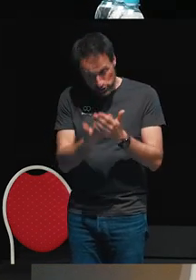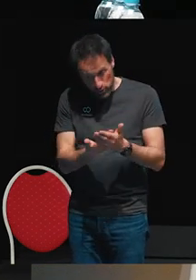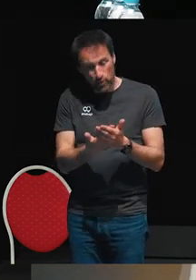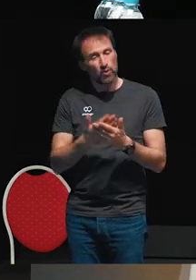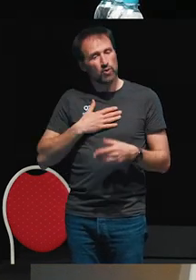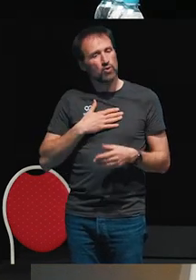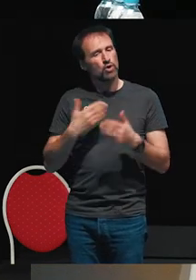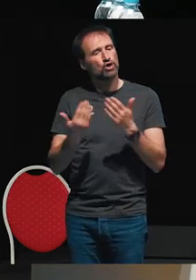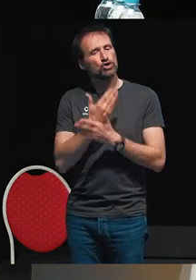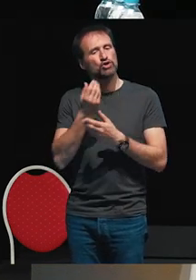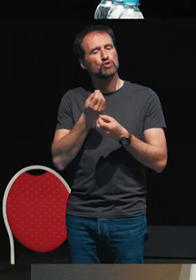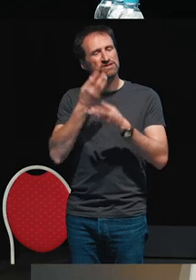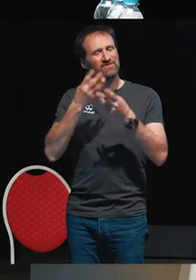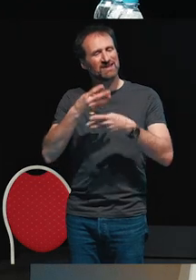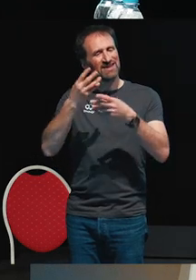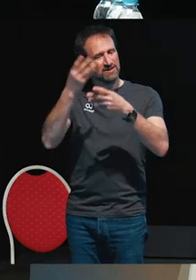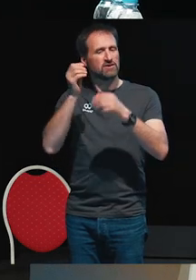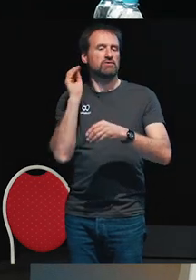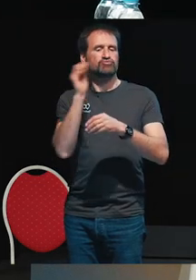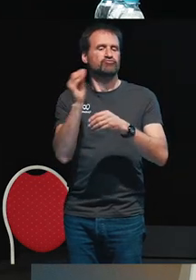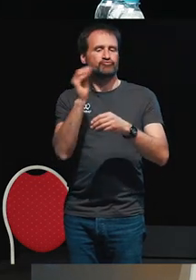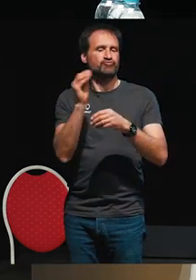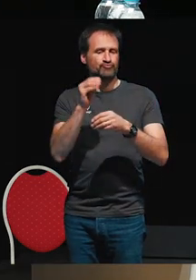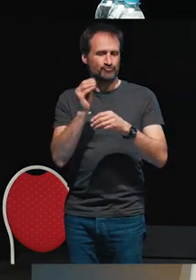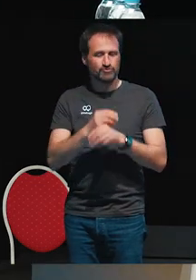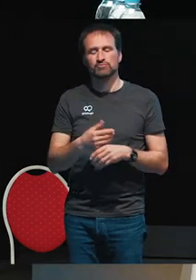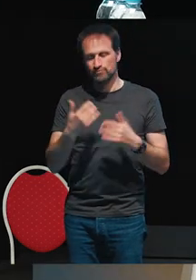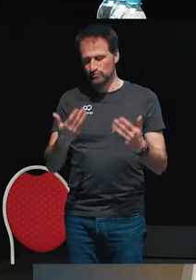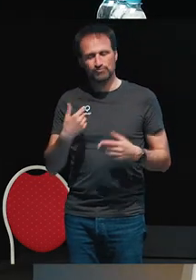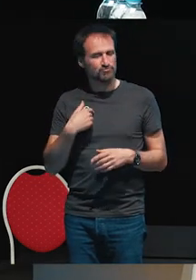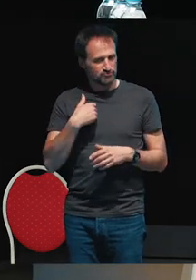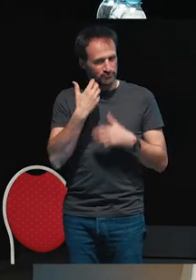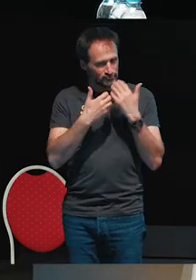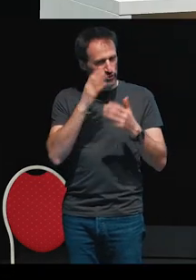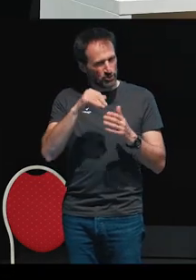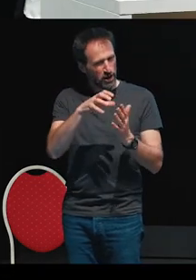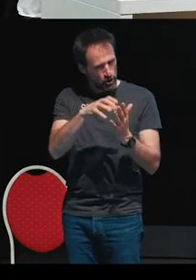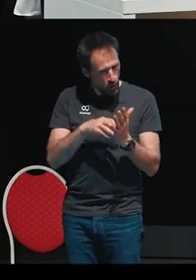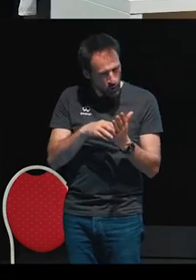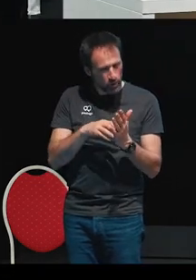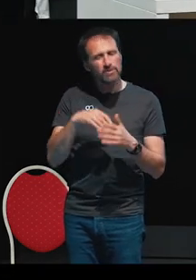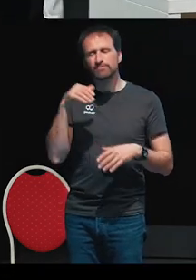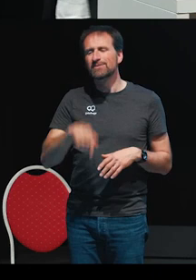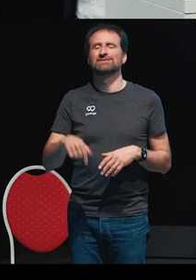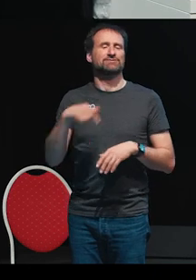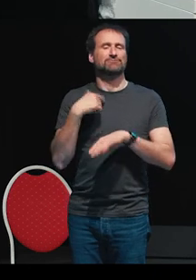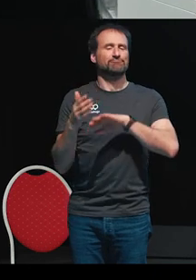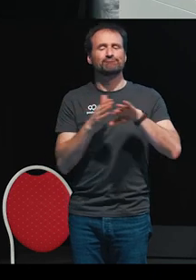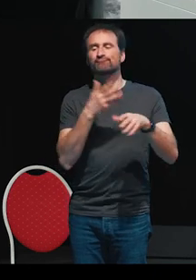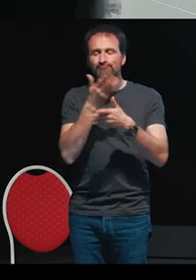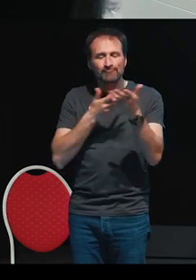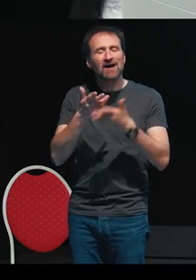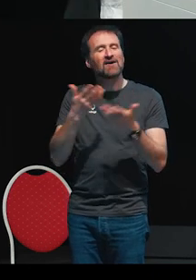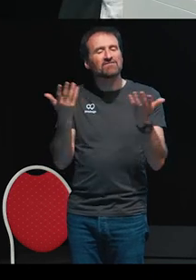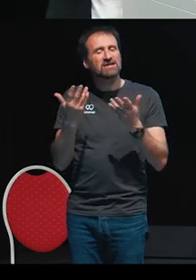our newsfeed. So guys, after we've spoke a little bit about the code, let's talk about the advantages of that